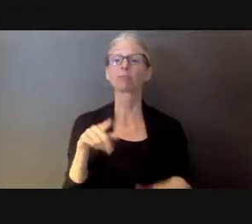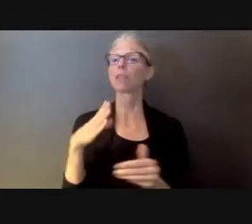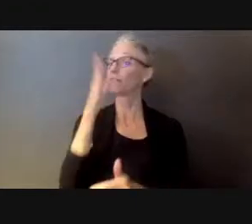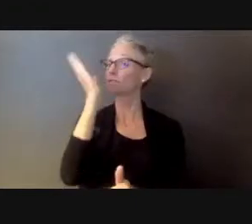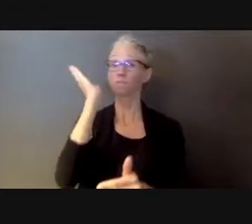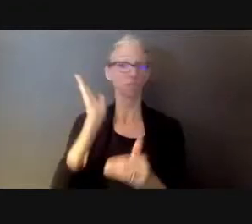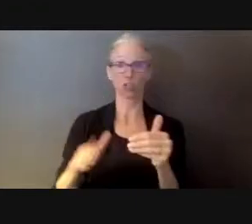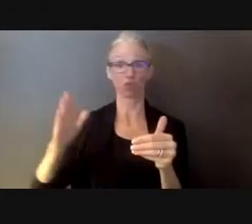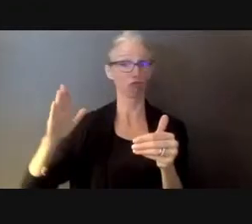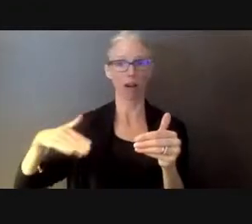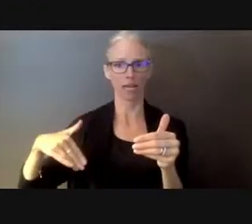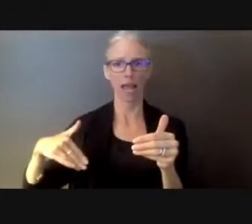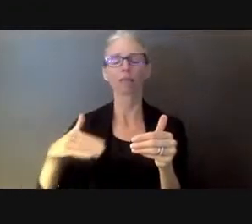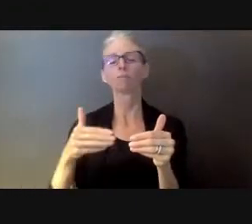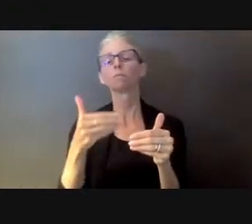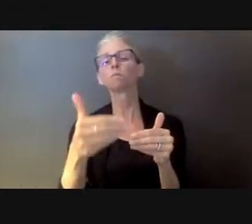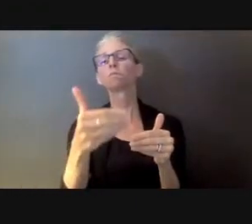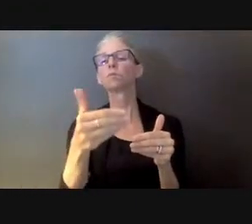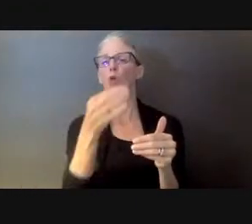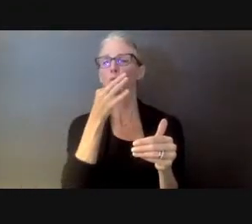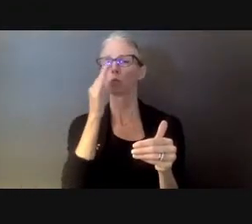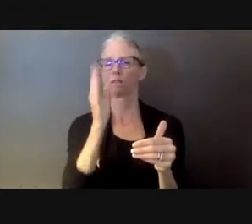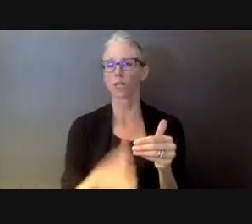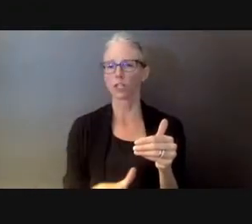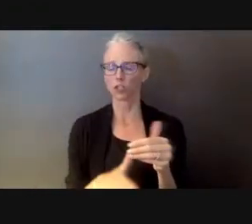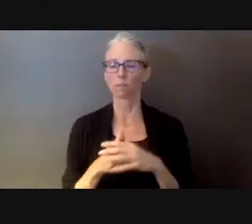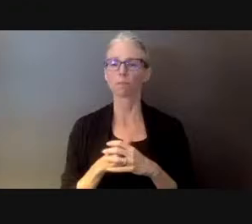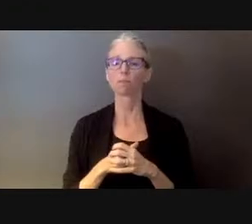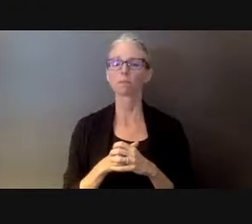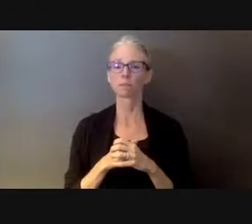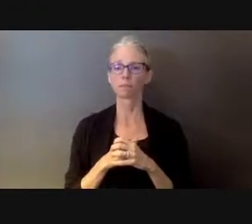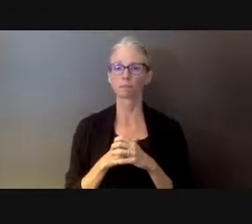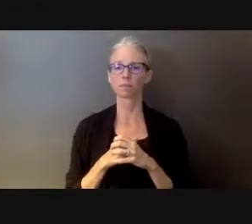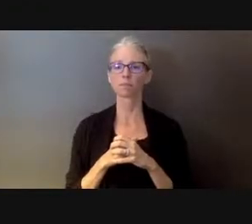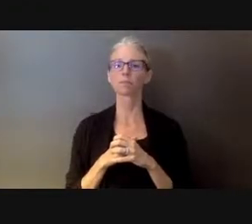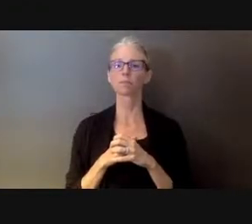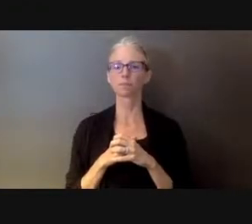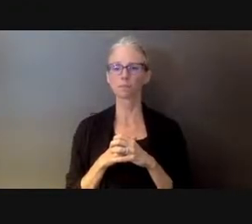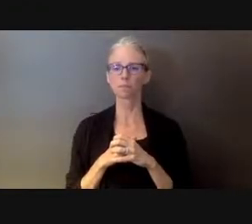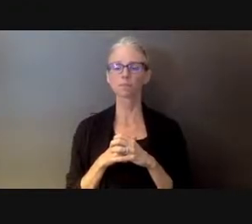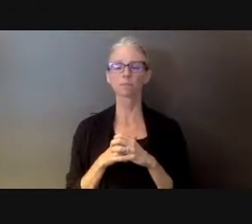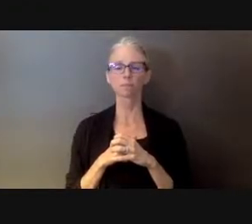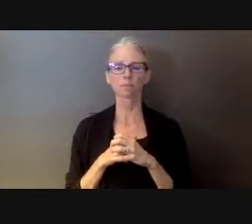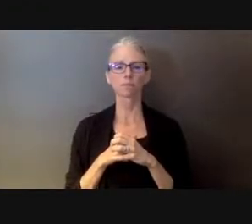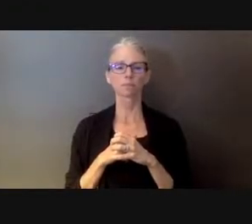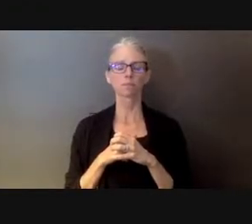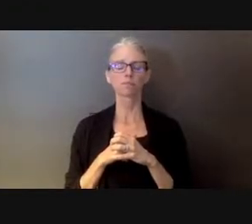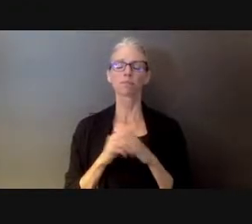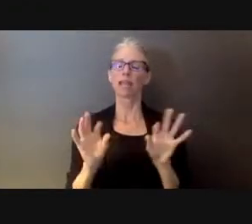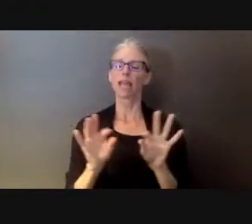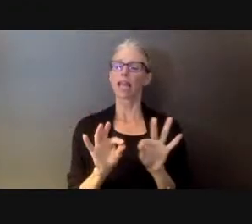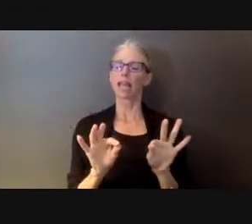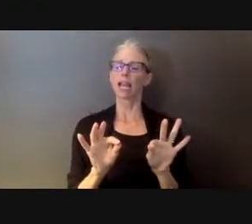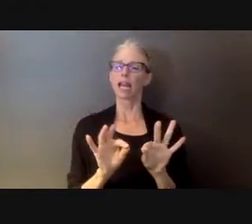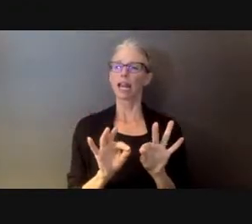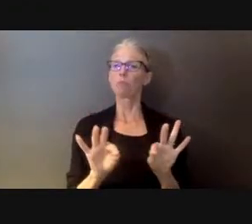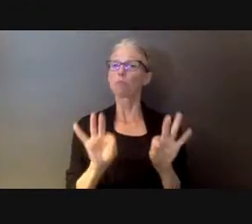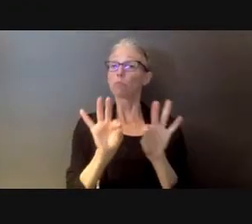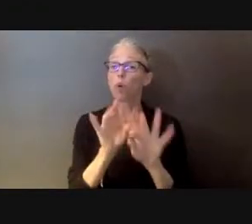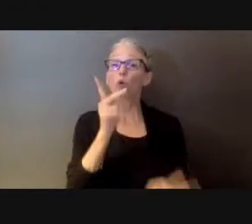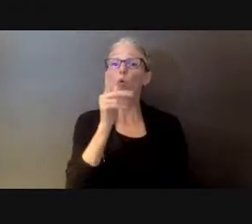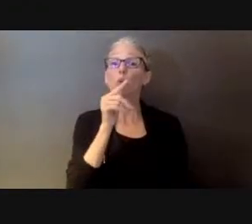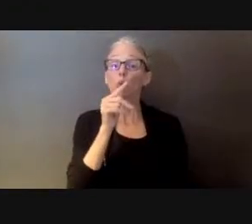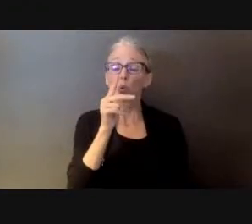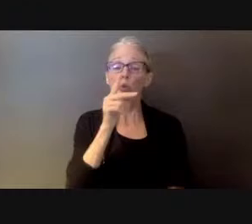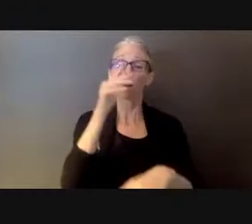work. What we're trying to do is understand all the different activities and things that people try to take part in when they go to parks,